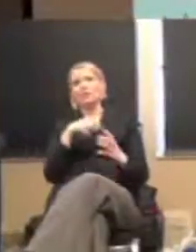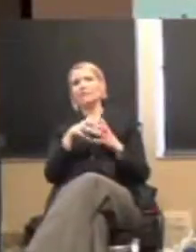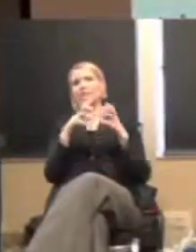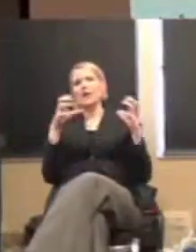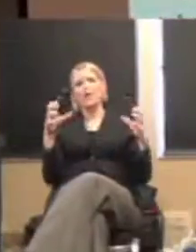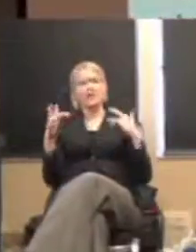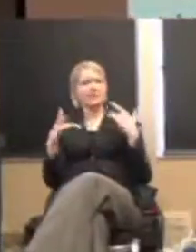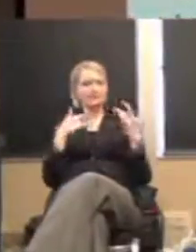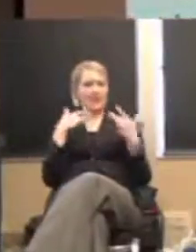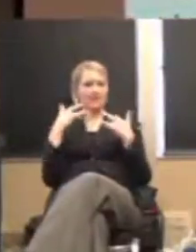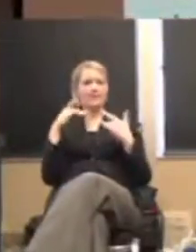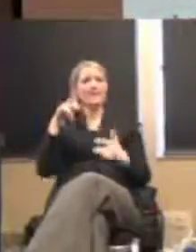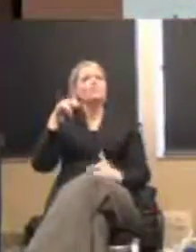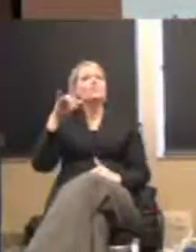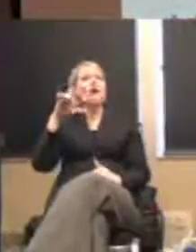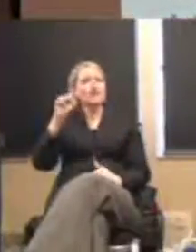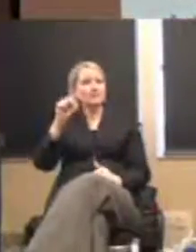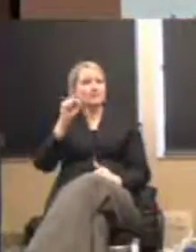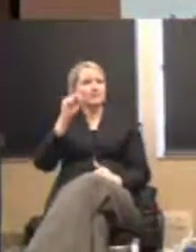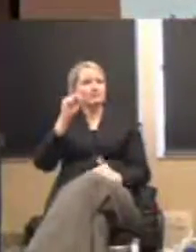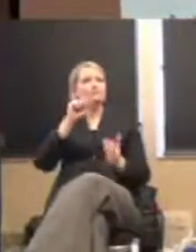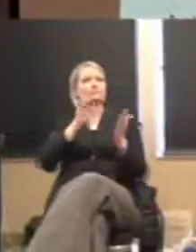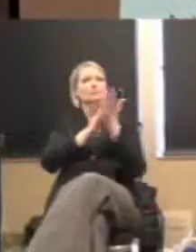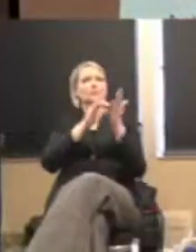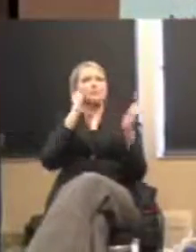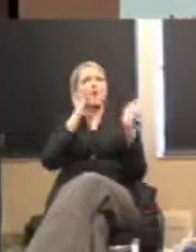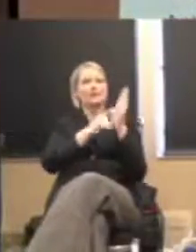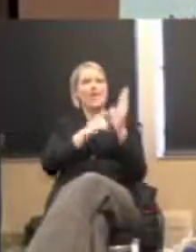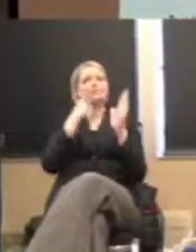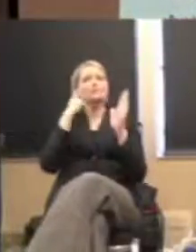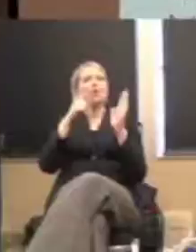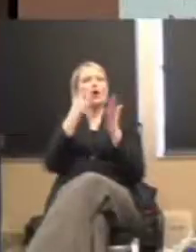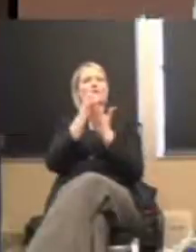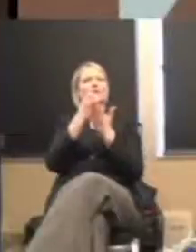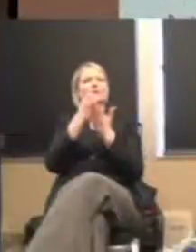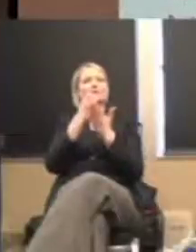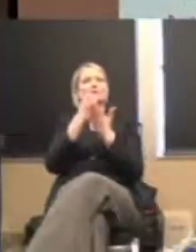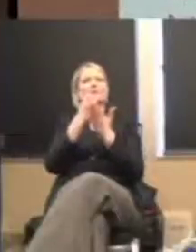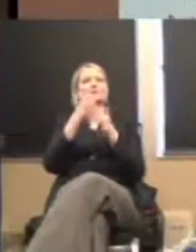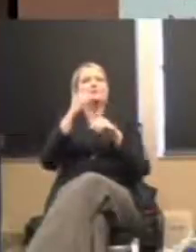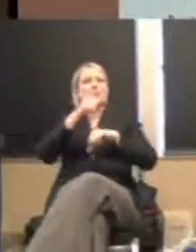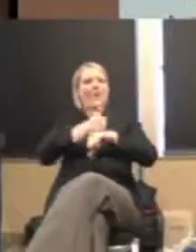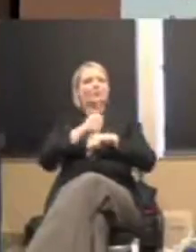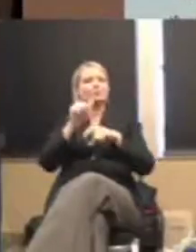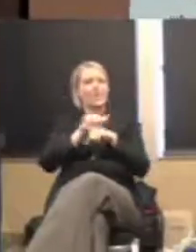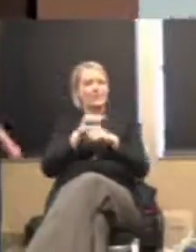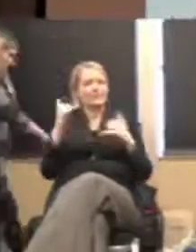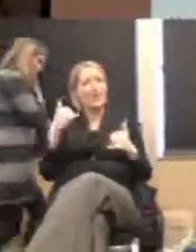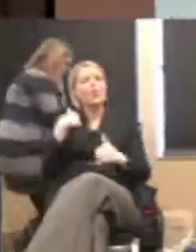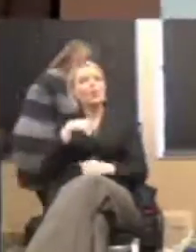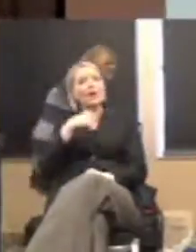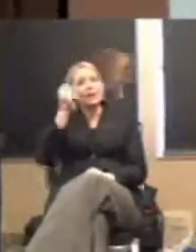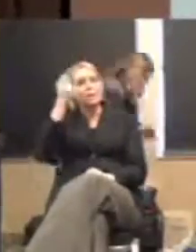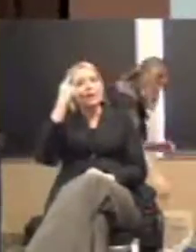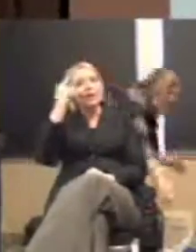that PECS has been recognized as an evidence-based practice now. We understand the reason why a